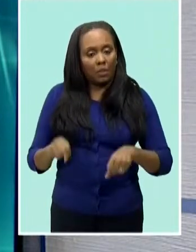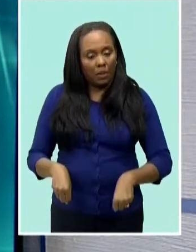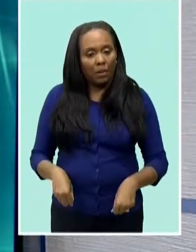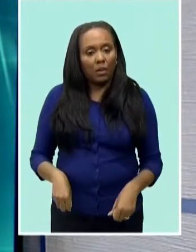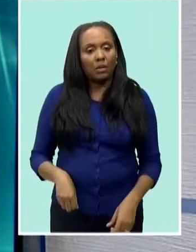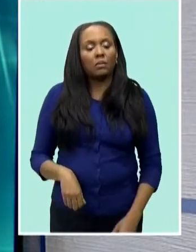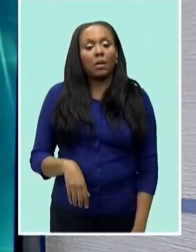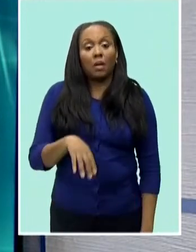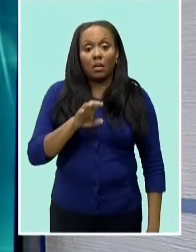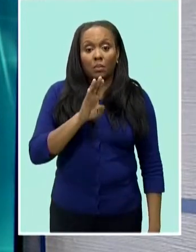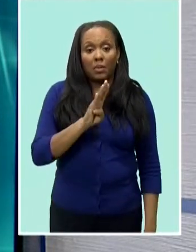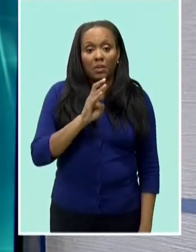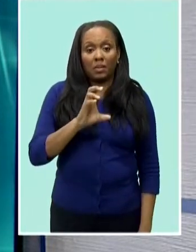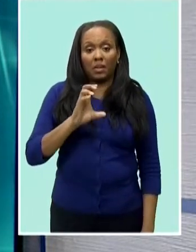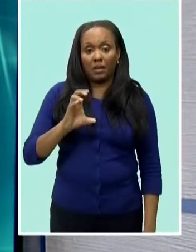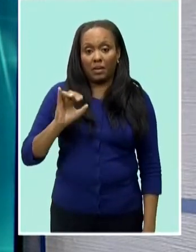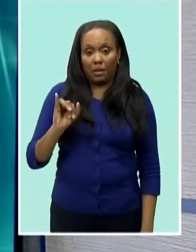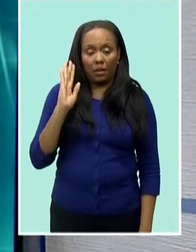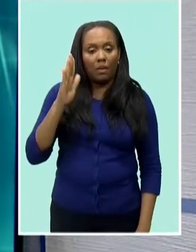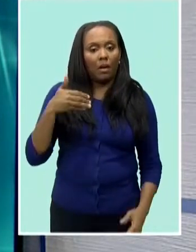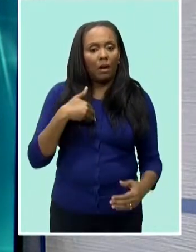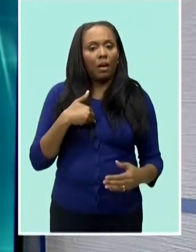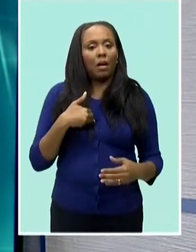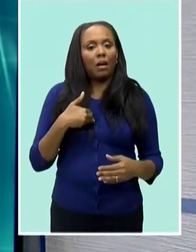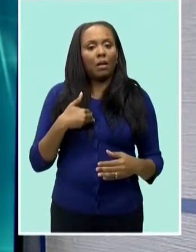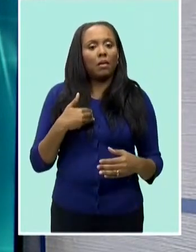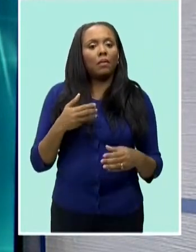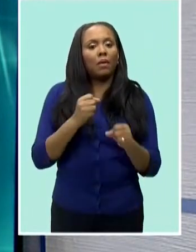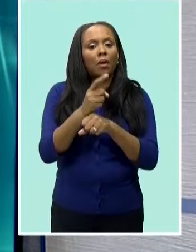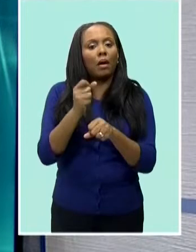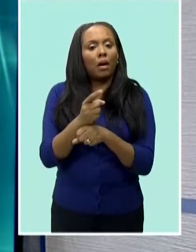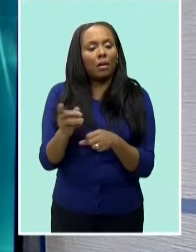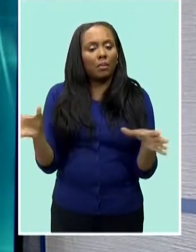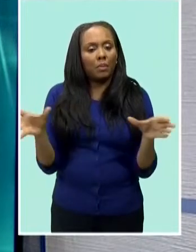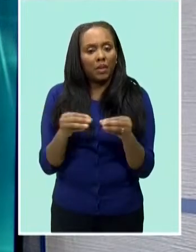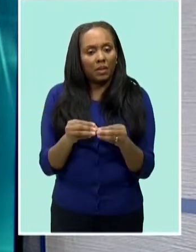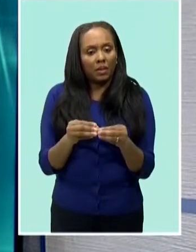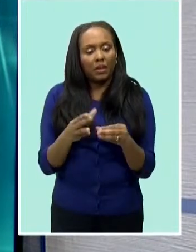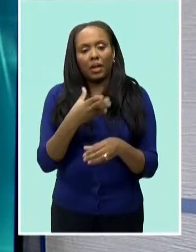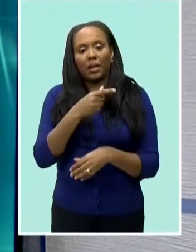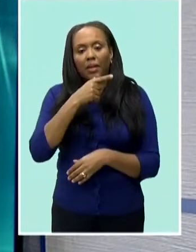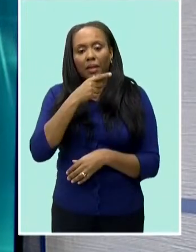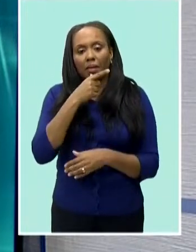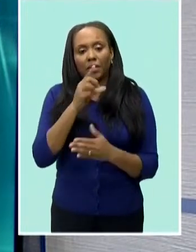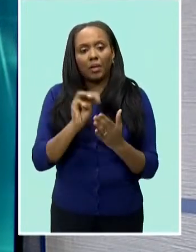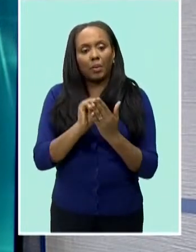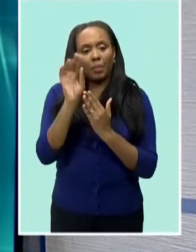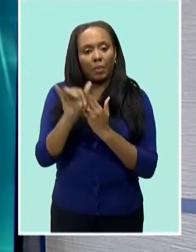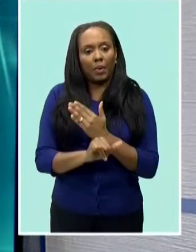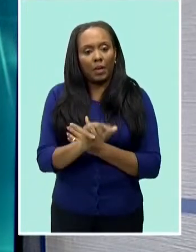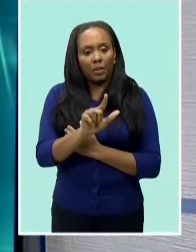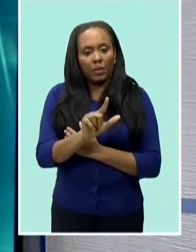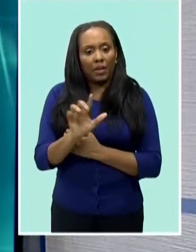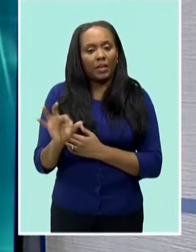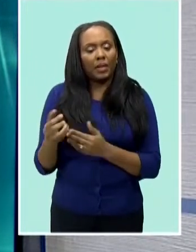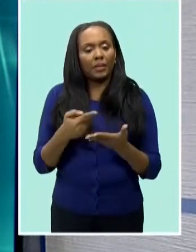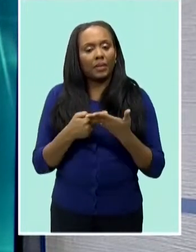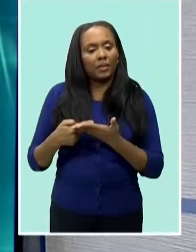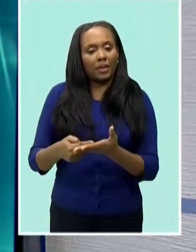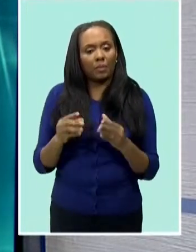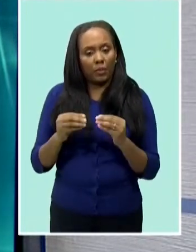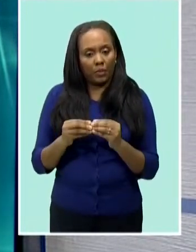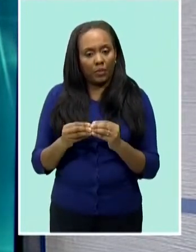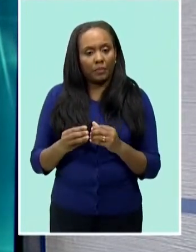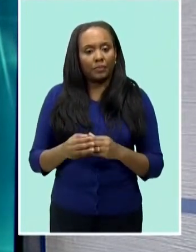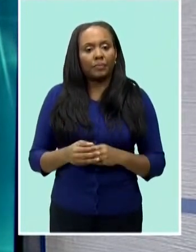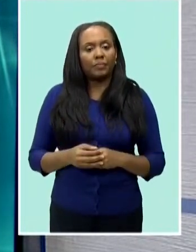The BCCI will host its annual general meeting and luncheon around the issue on May 29th at the Lloyd Erskine Sandiford Center. The featured